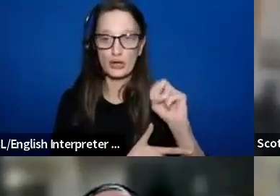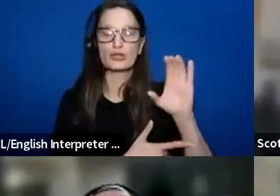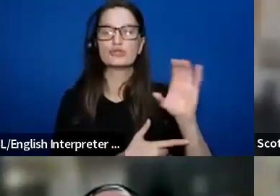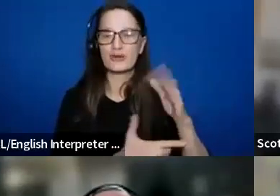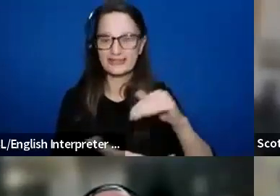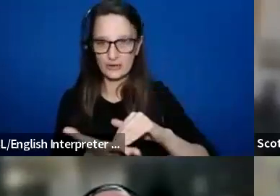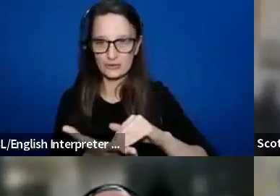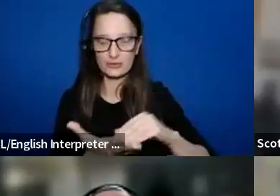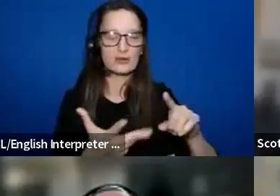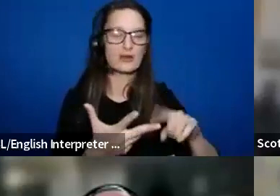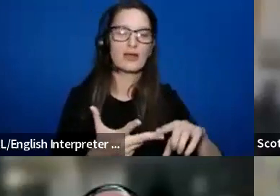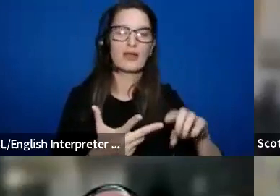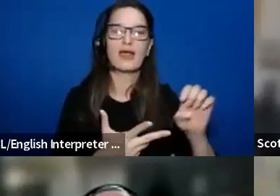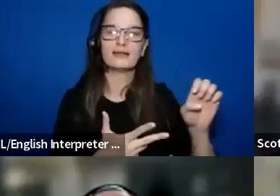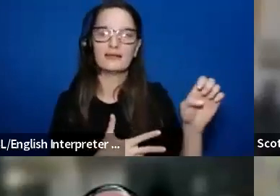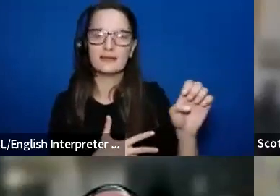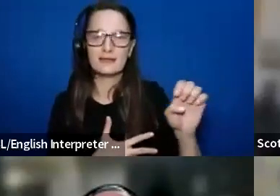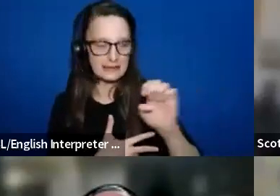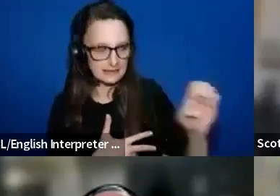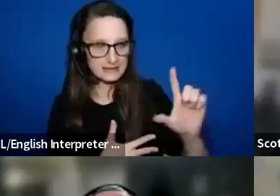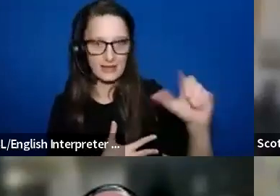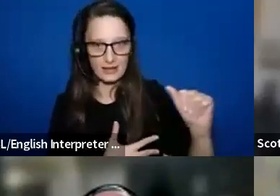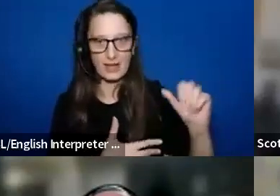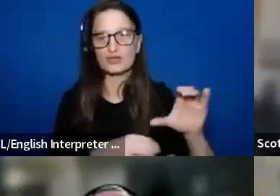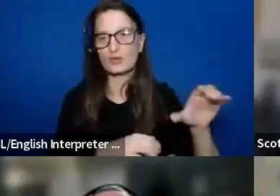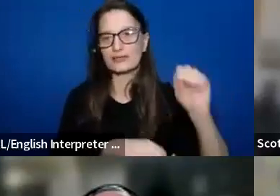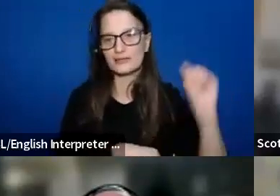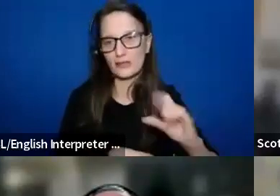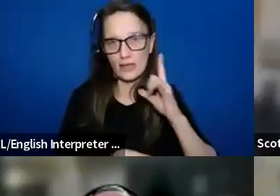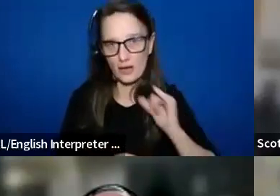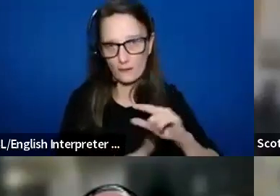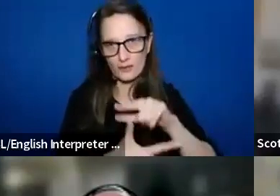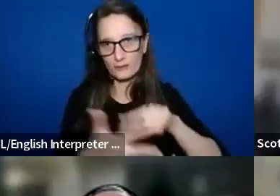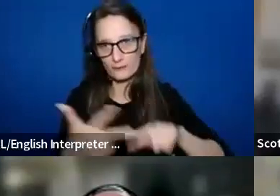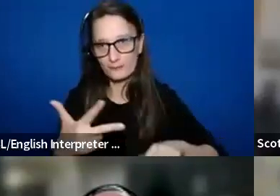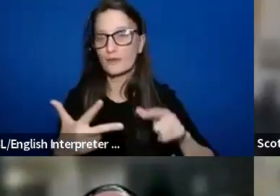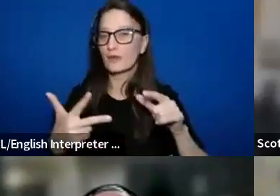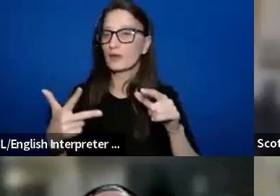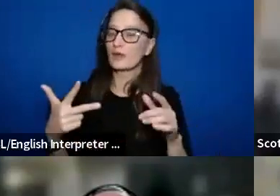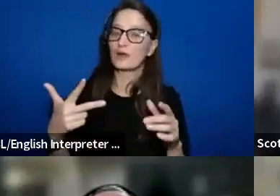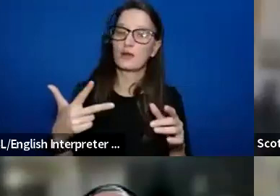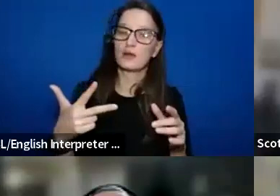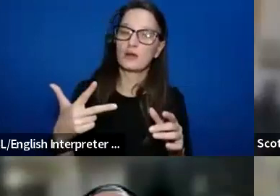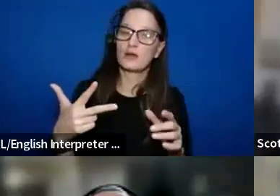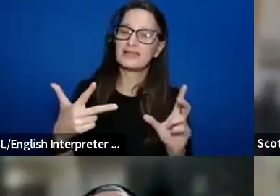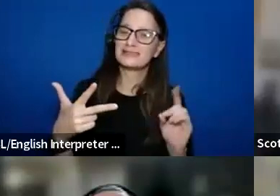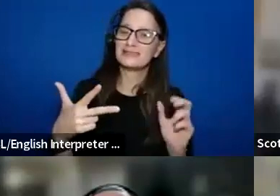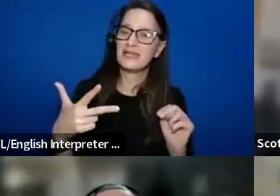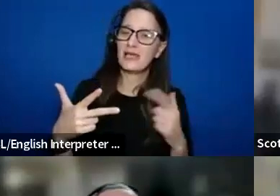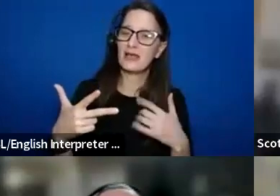is doing Southern California. And so I don't know if I feel pretty certain, Dan, that we got